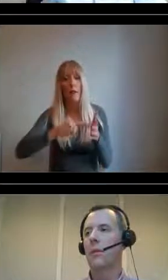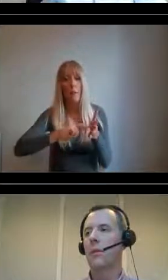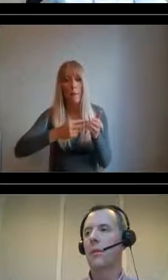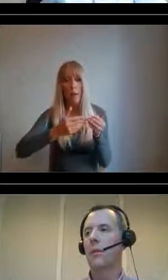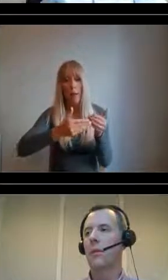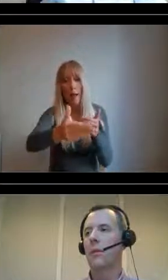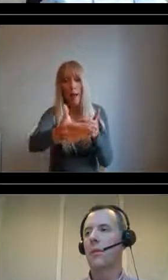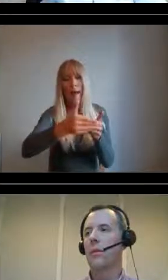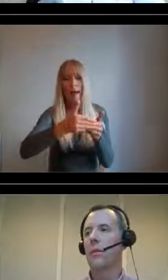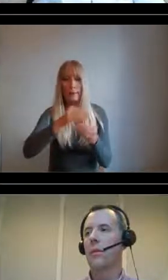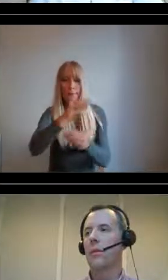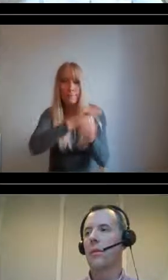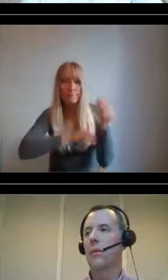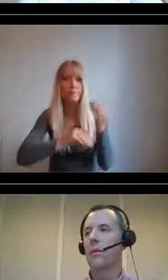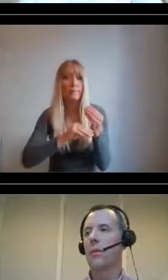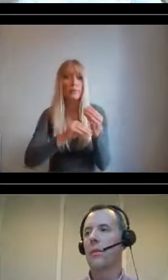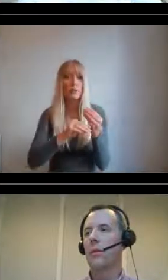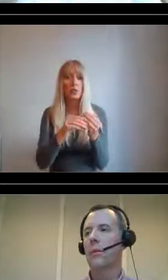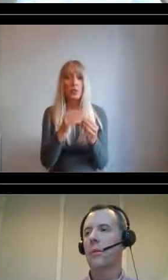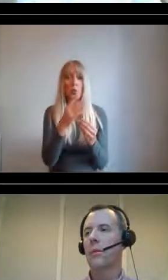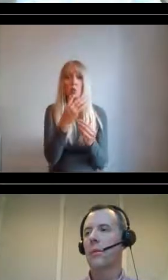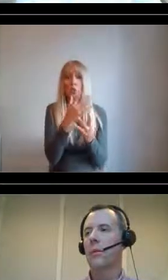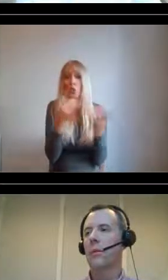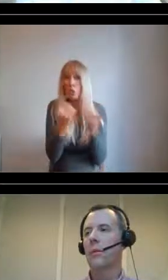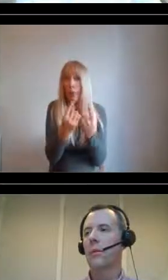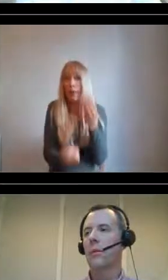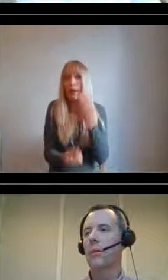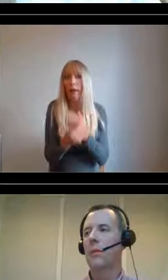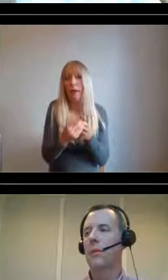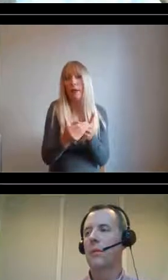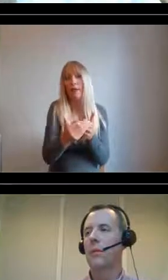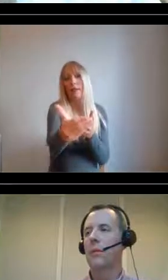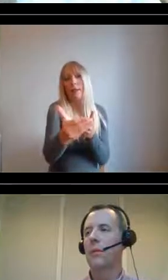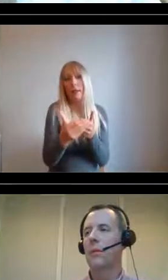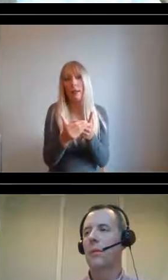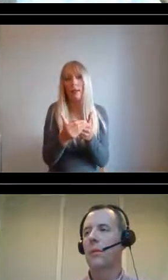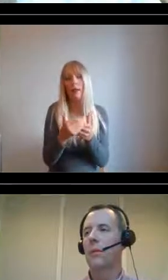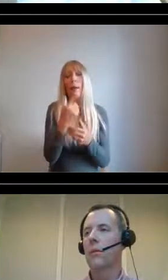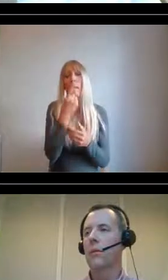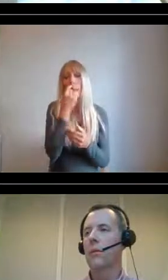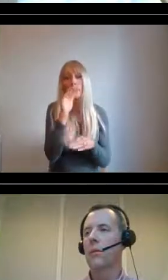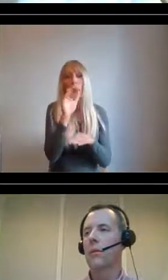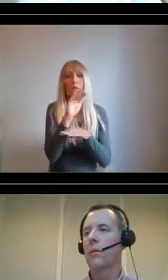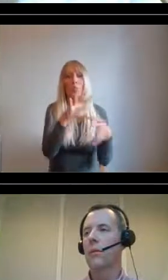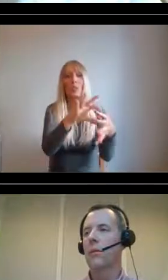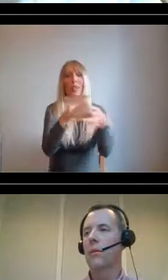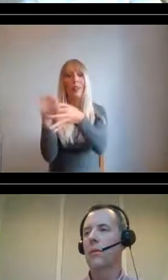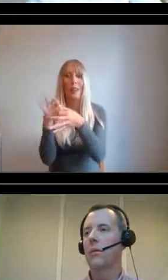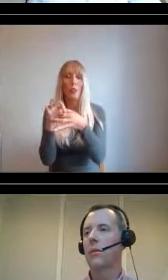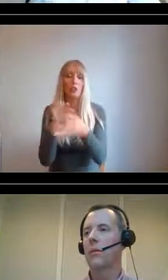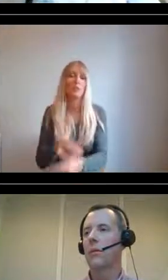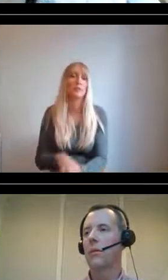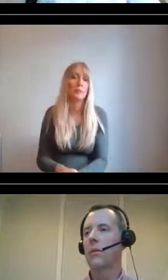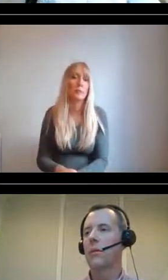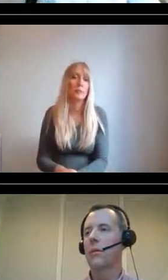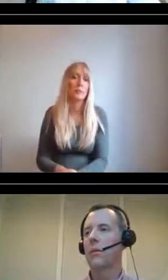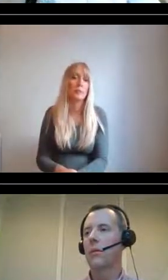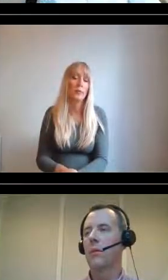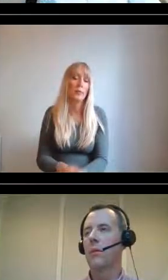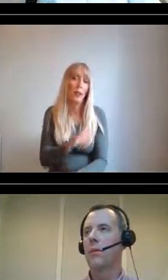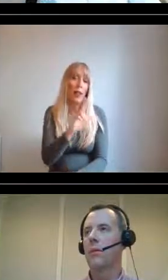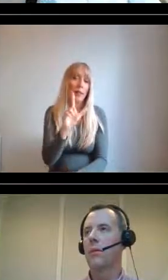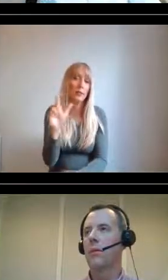So there is something in the pipeline looking at doing possibly a future connection at a later